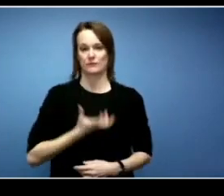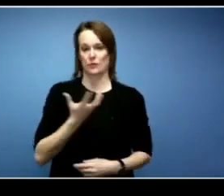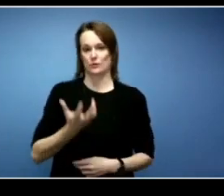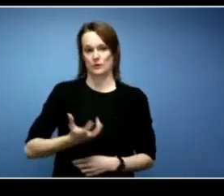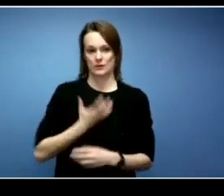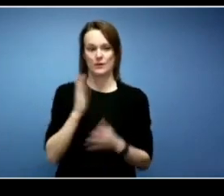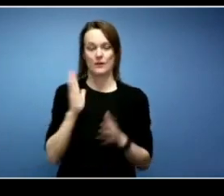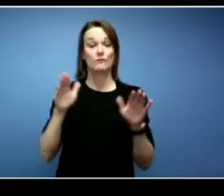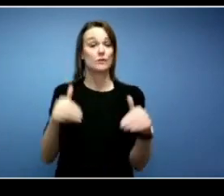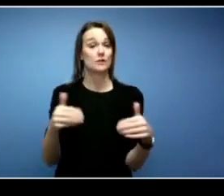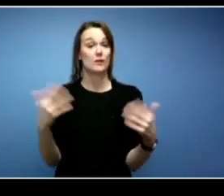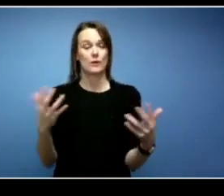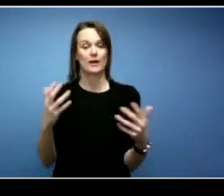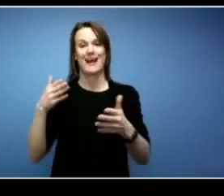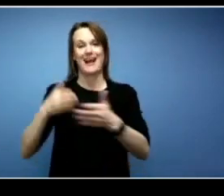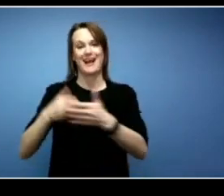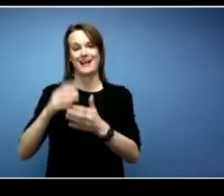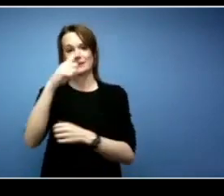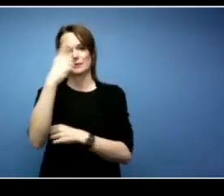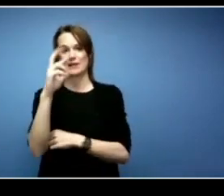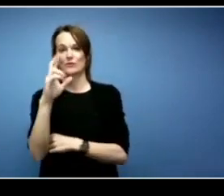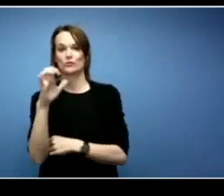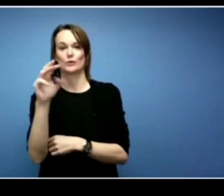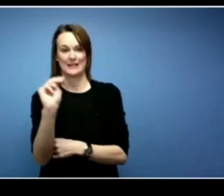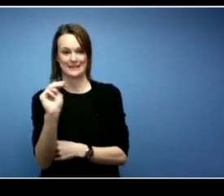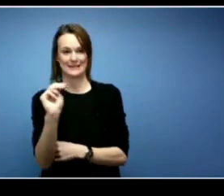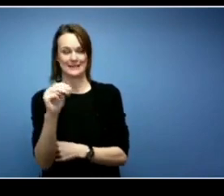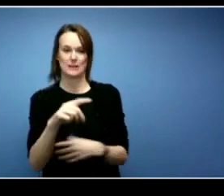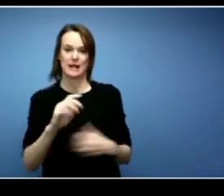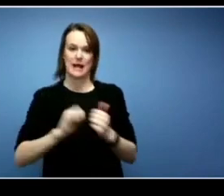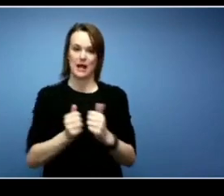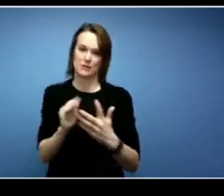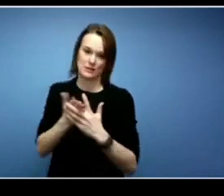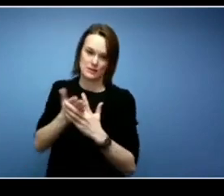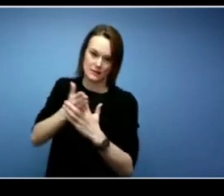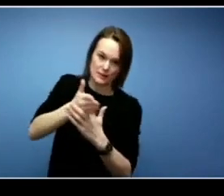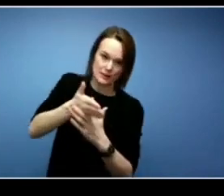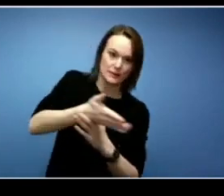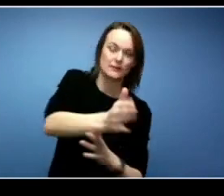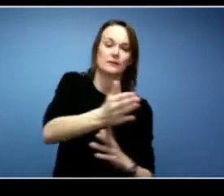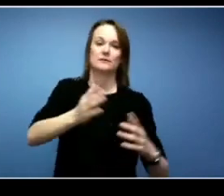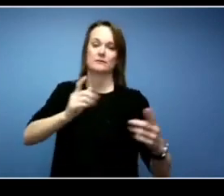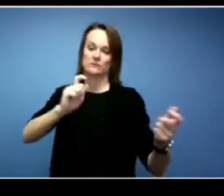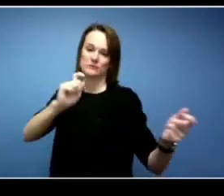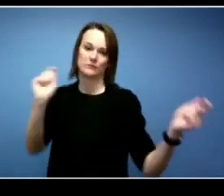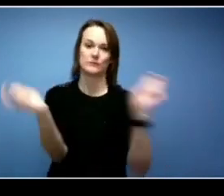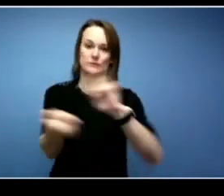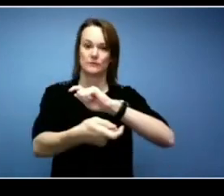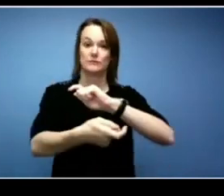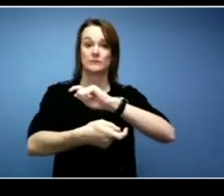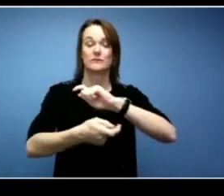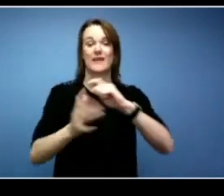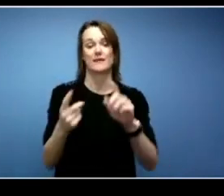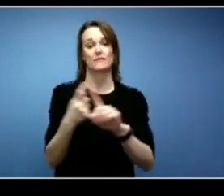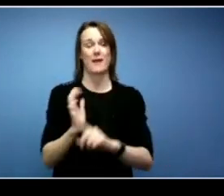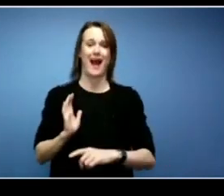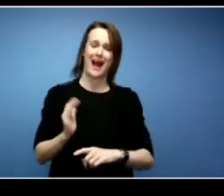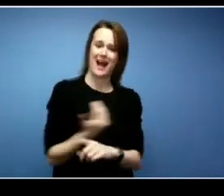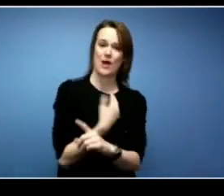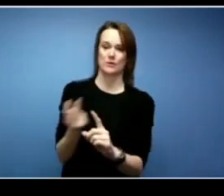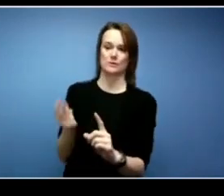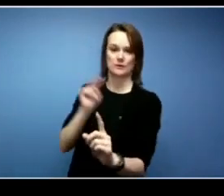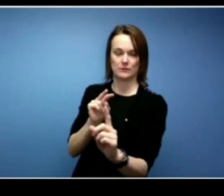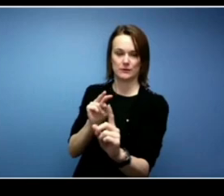Nova Scotians who's blazed the trail for change. And this theme brings awareness of issues from our perspective as African and Black